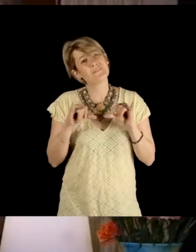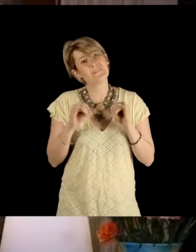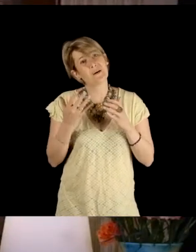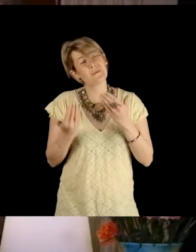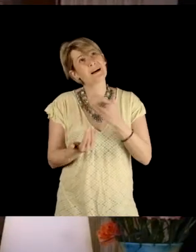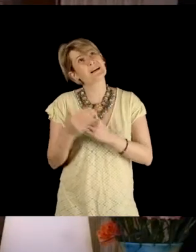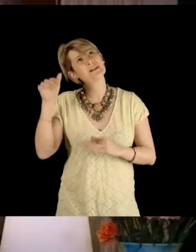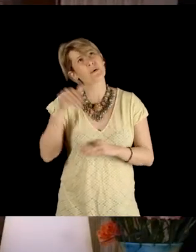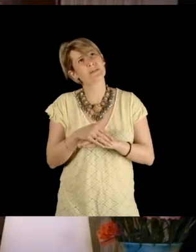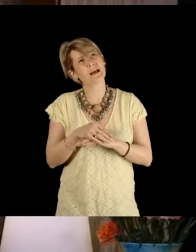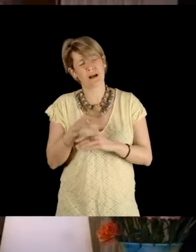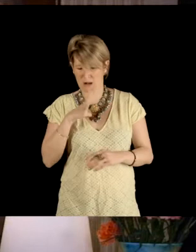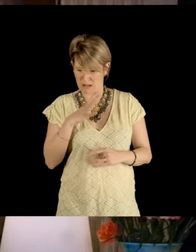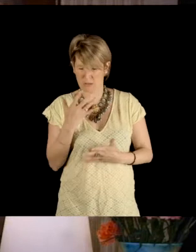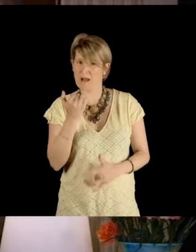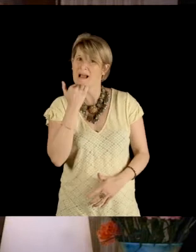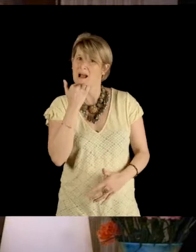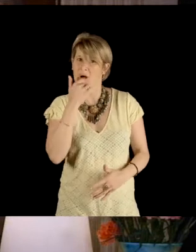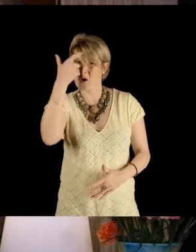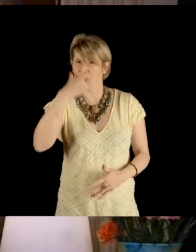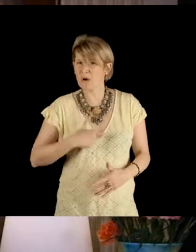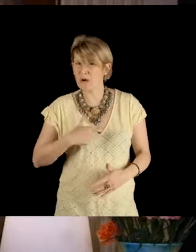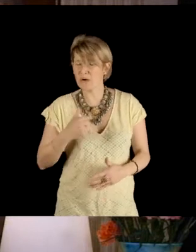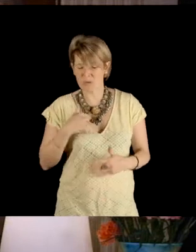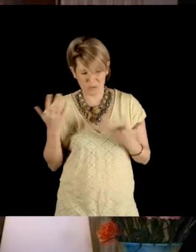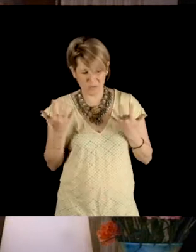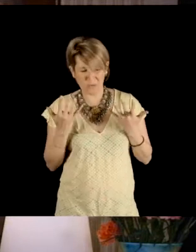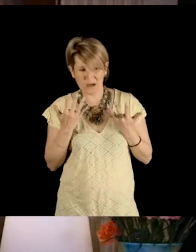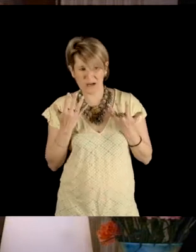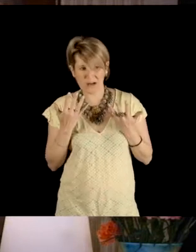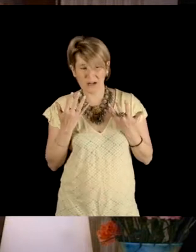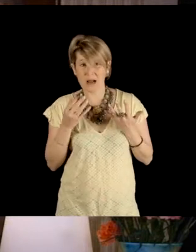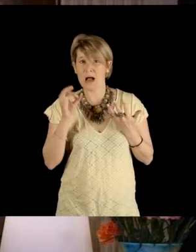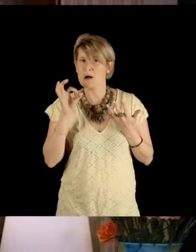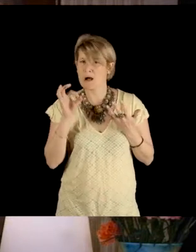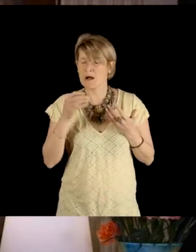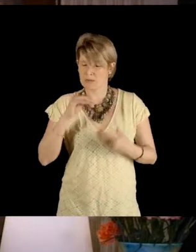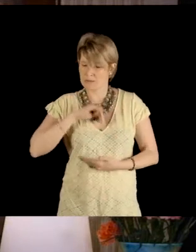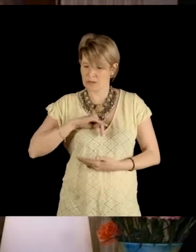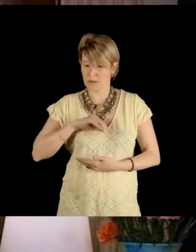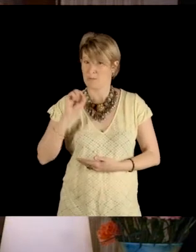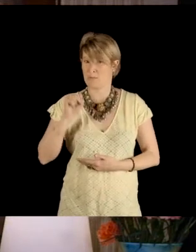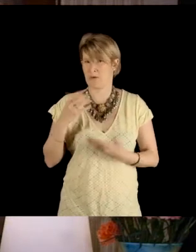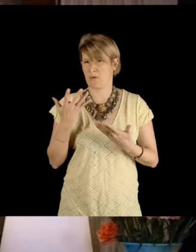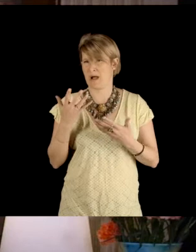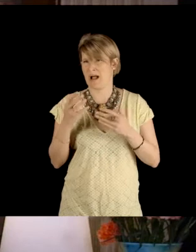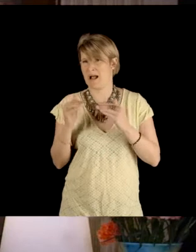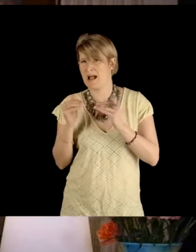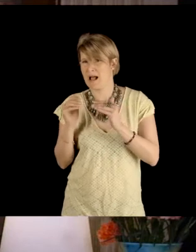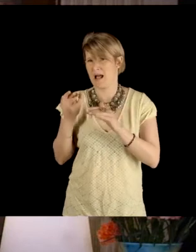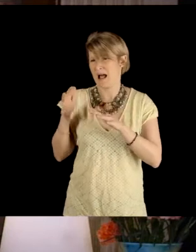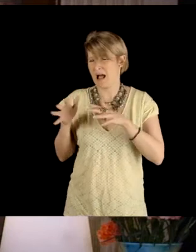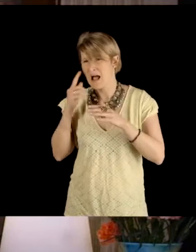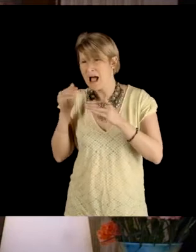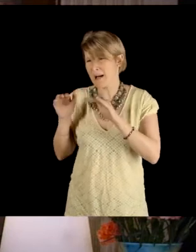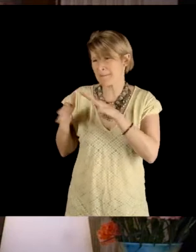So, at bedtime, we kindle our longing for this inward connection to deepen, knowing that the guidance we